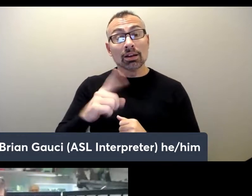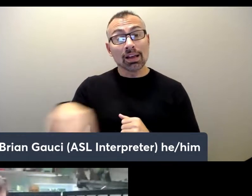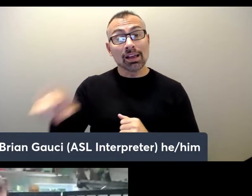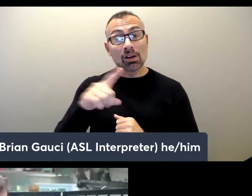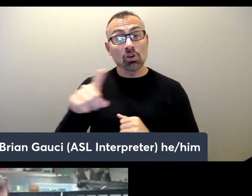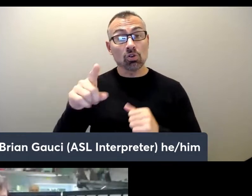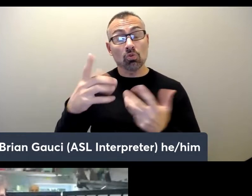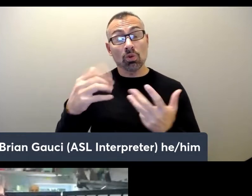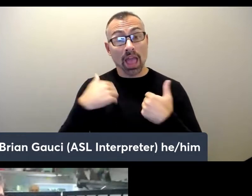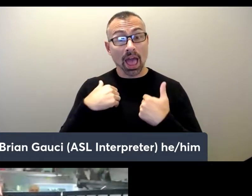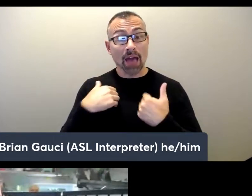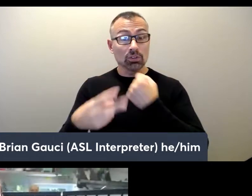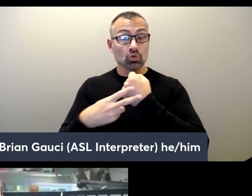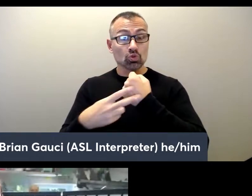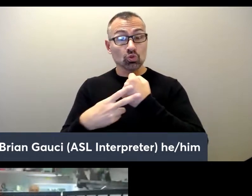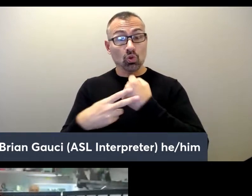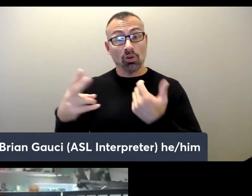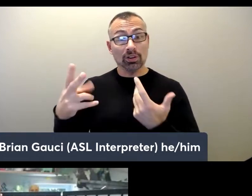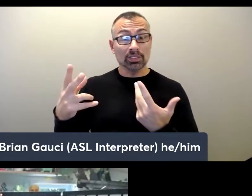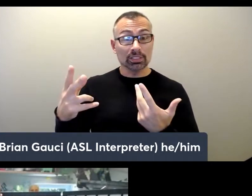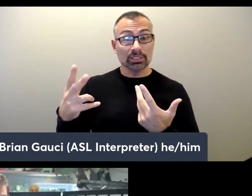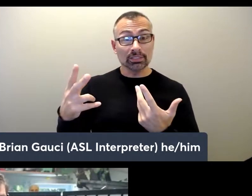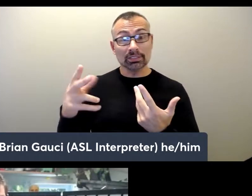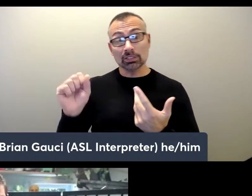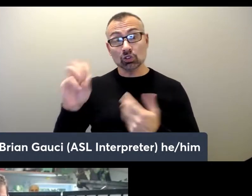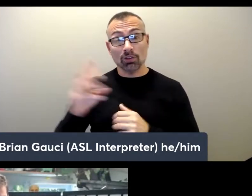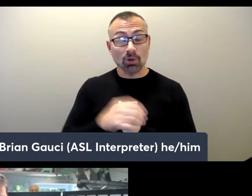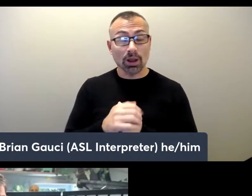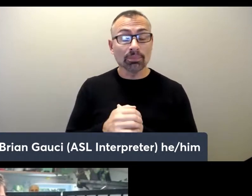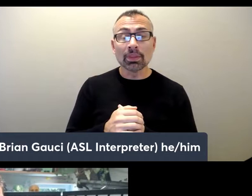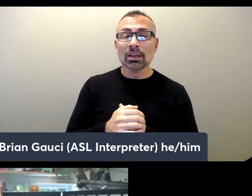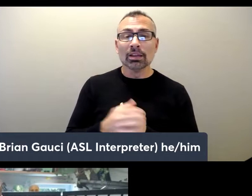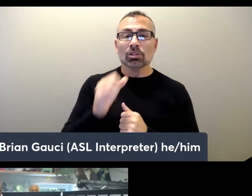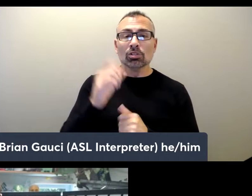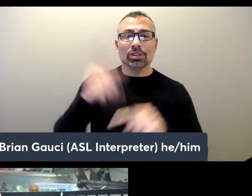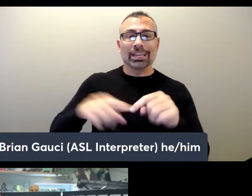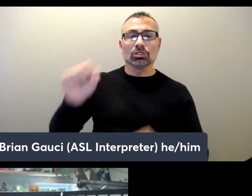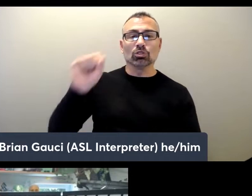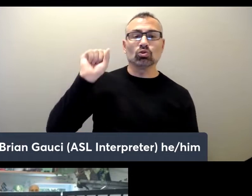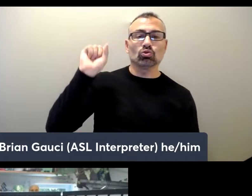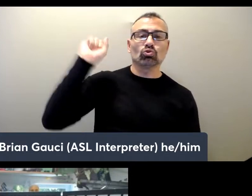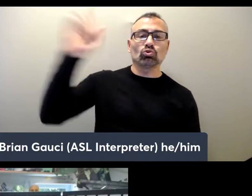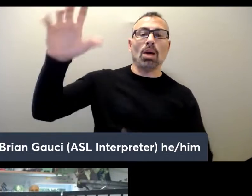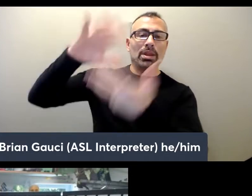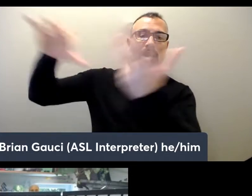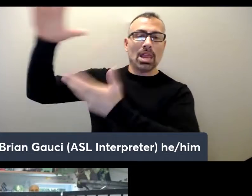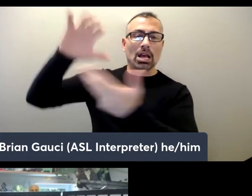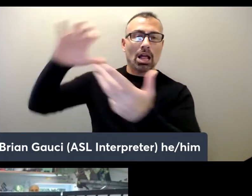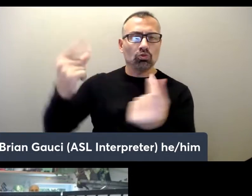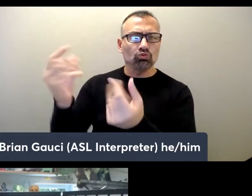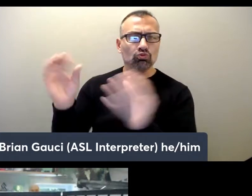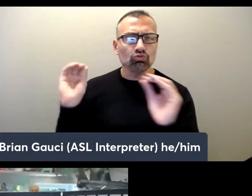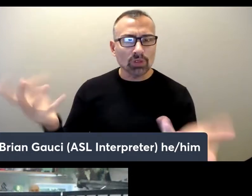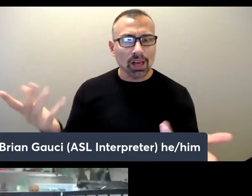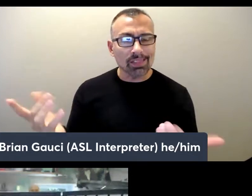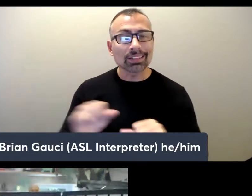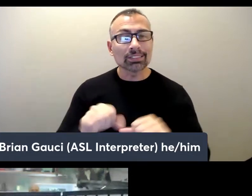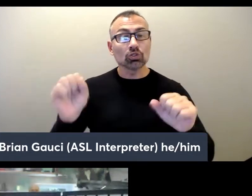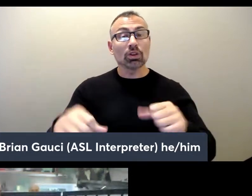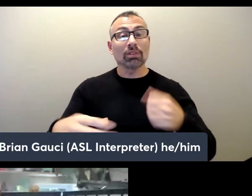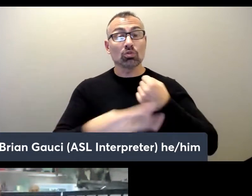to store our data somewhere, right? We can't just throw it in the clouds and it goes nowhere, right? It's actually being stored on physical disk still